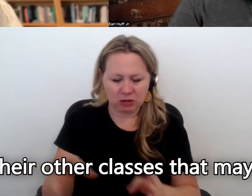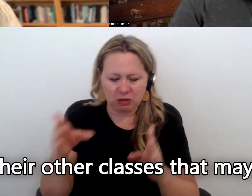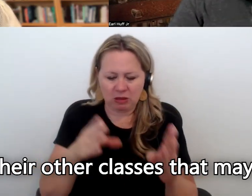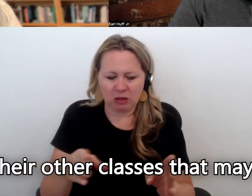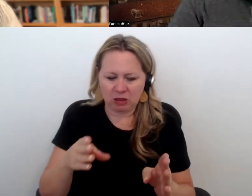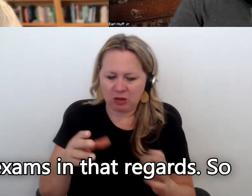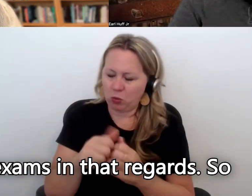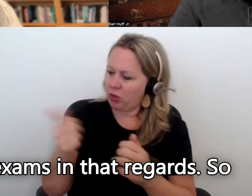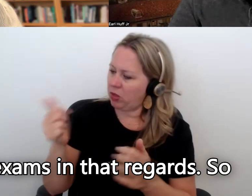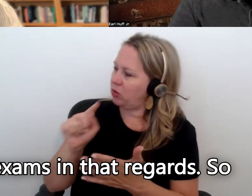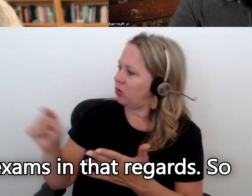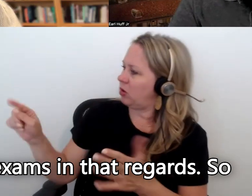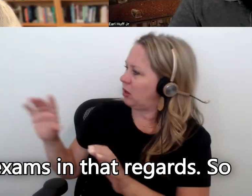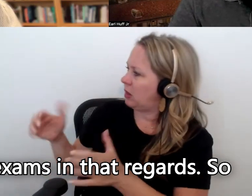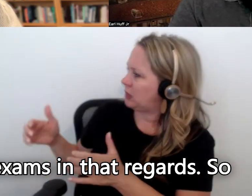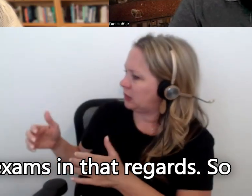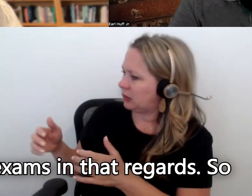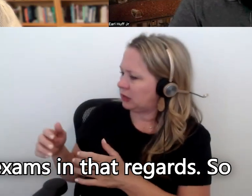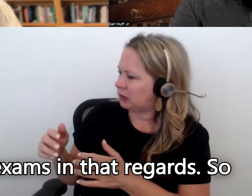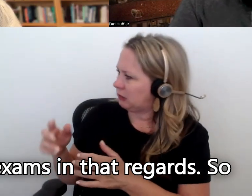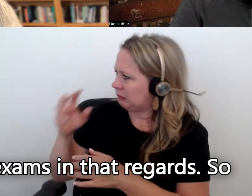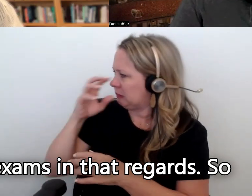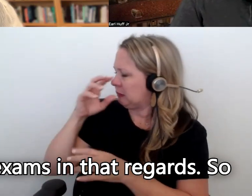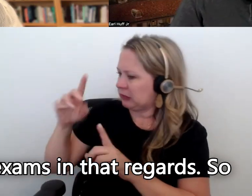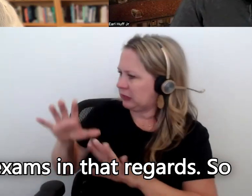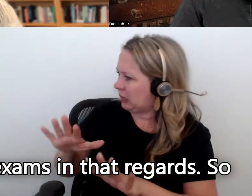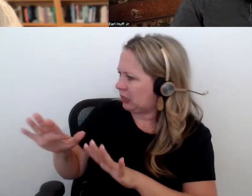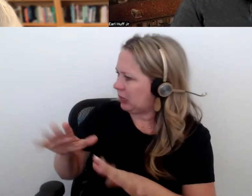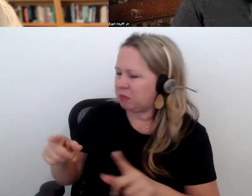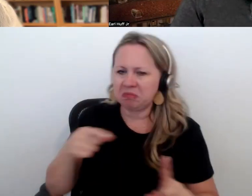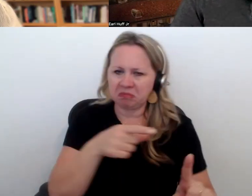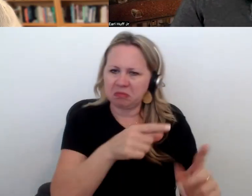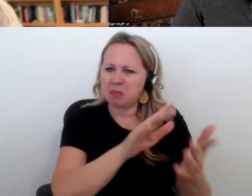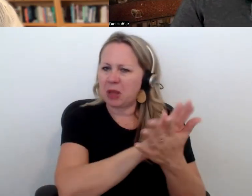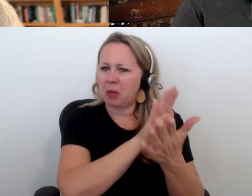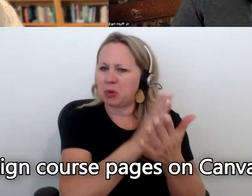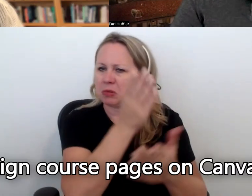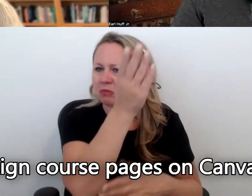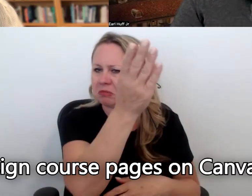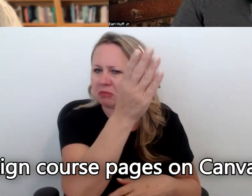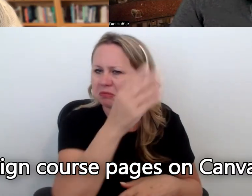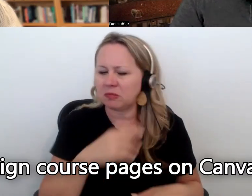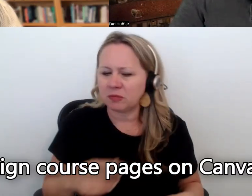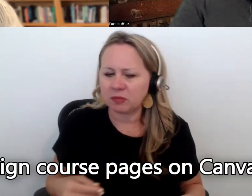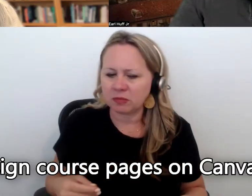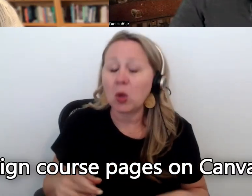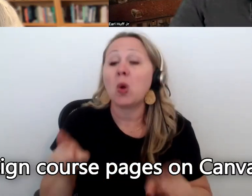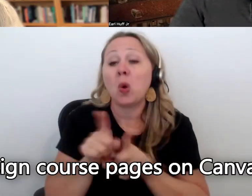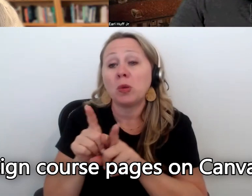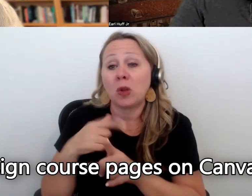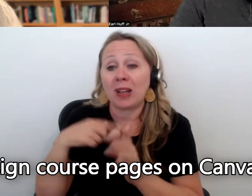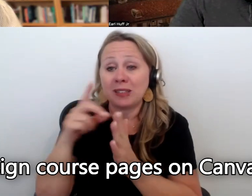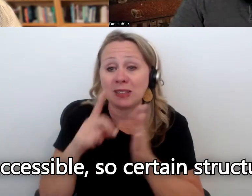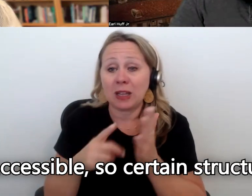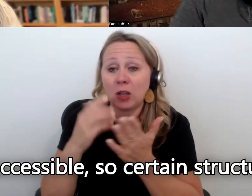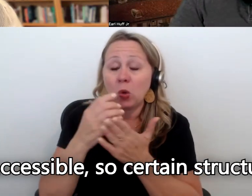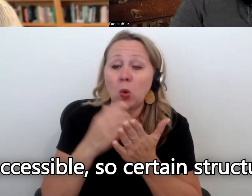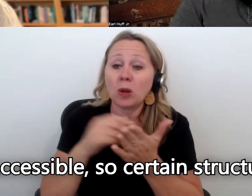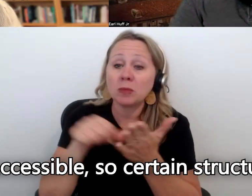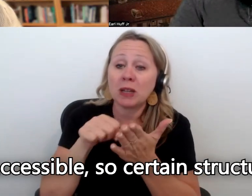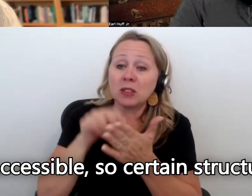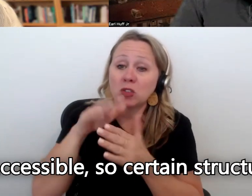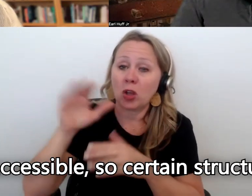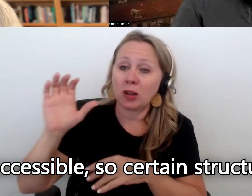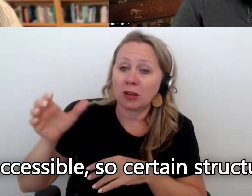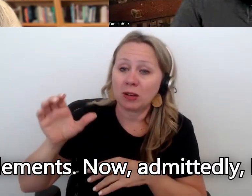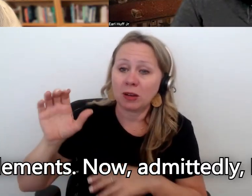that may have exams in that regards. Right. So I also design course pages on Canvas to also be